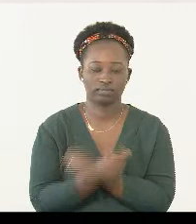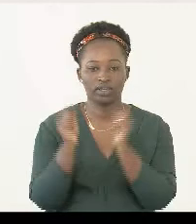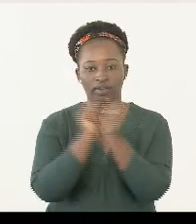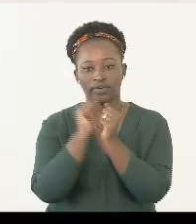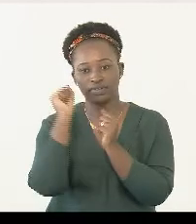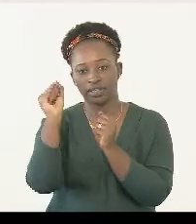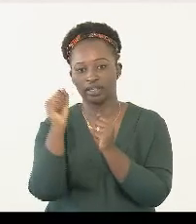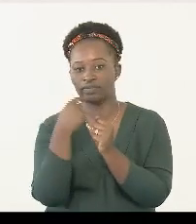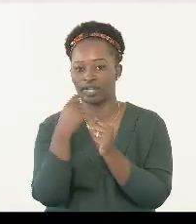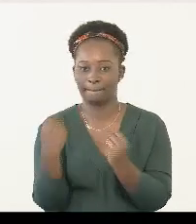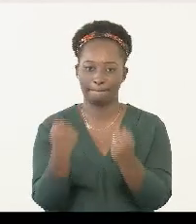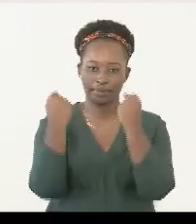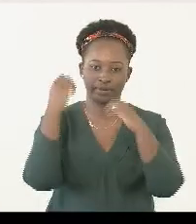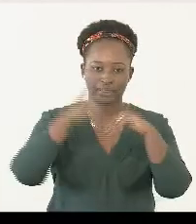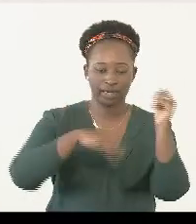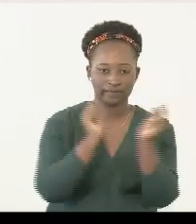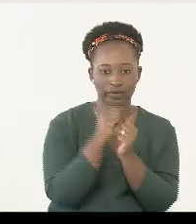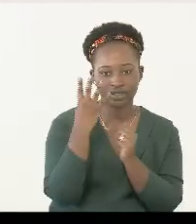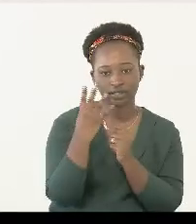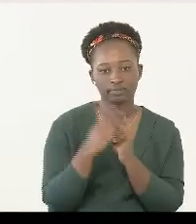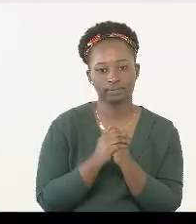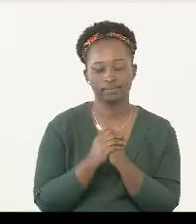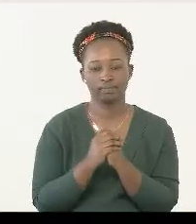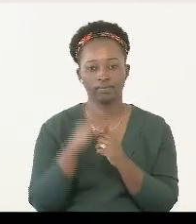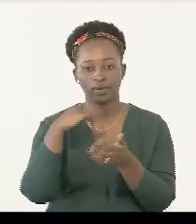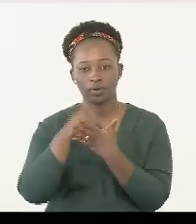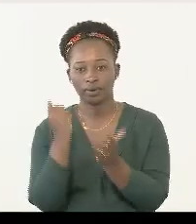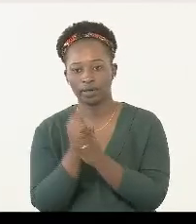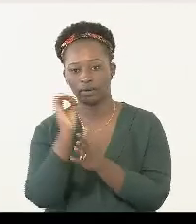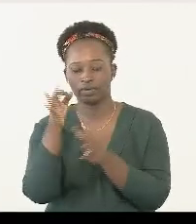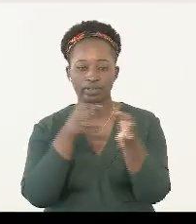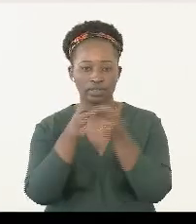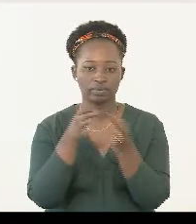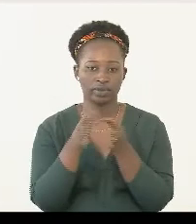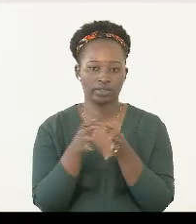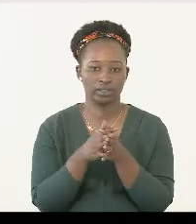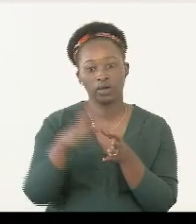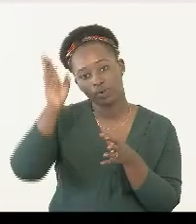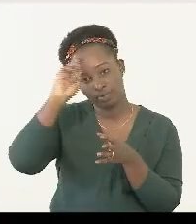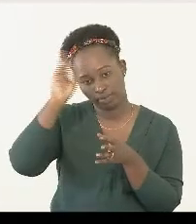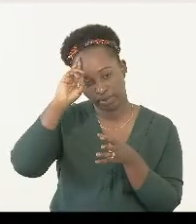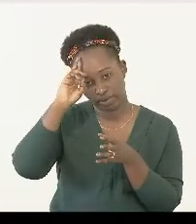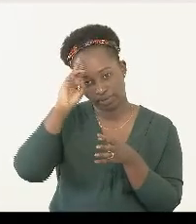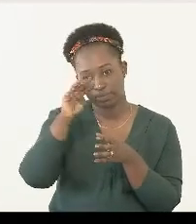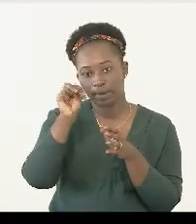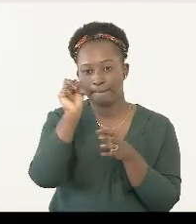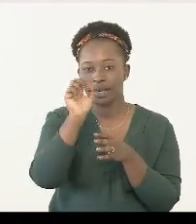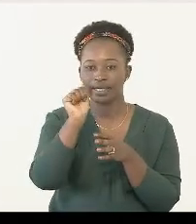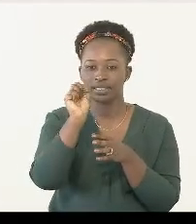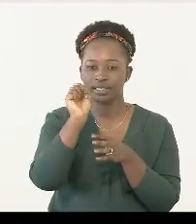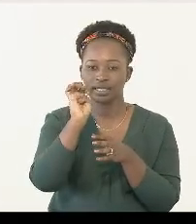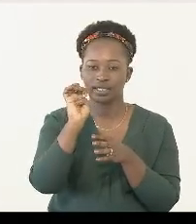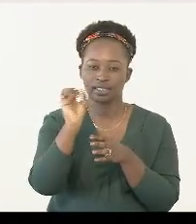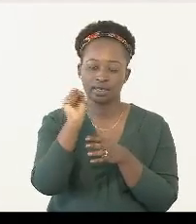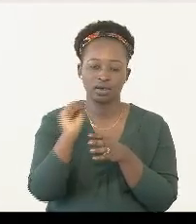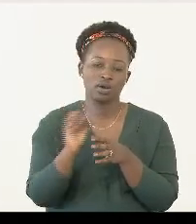15 being heavier than 14 because of the extra neutron. Remember, masses of atoms